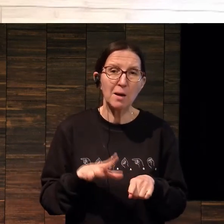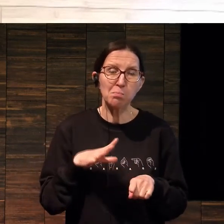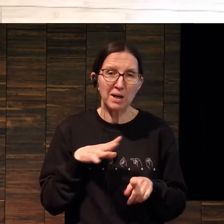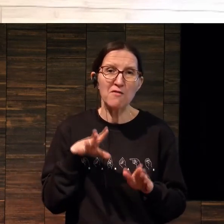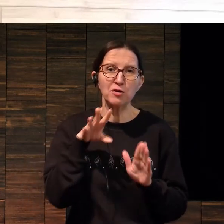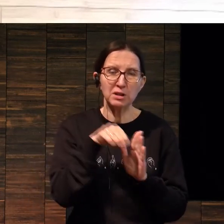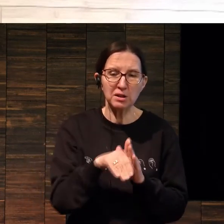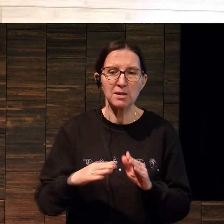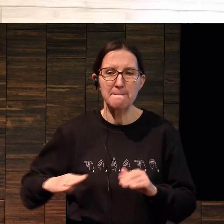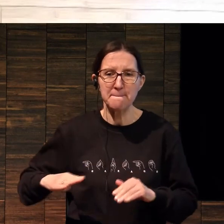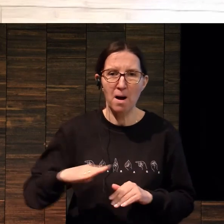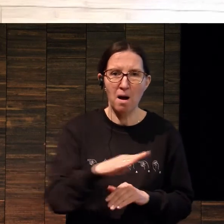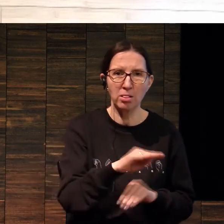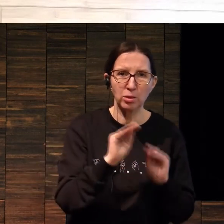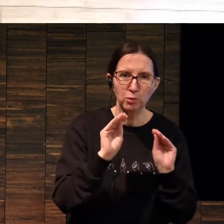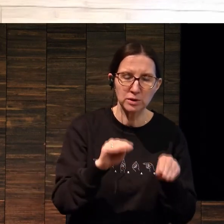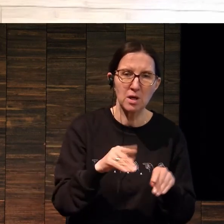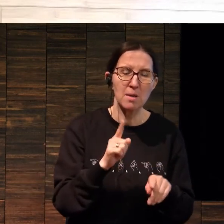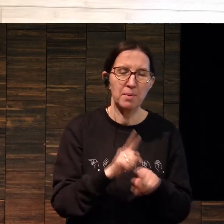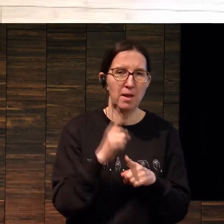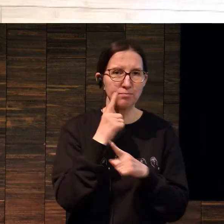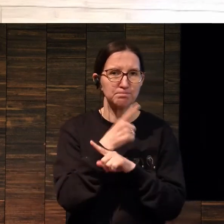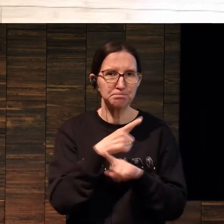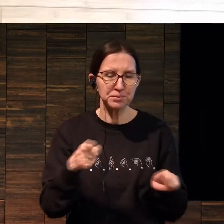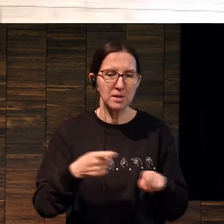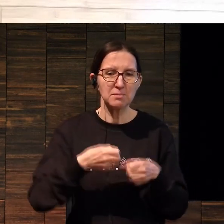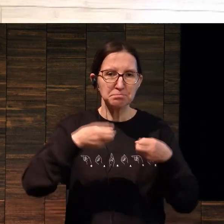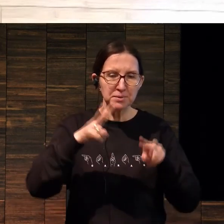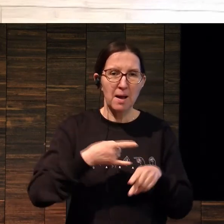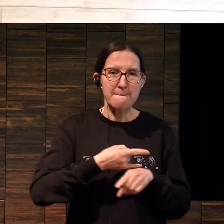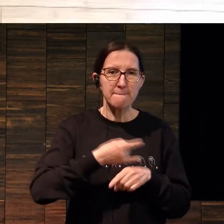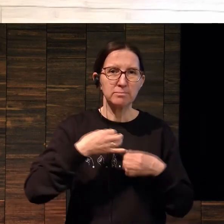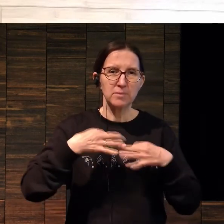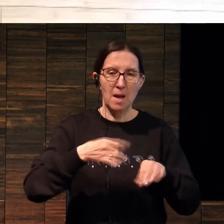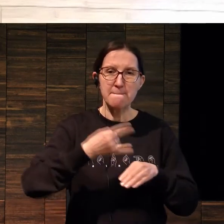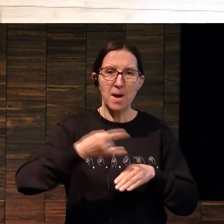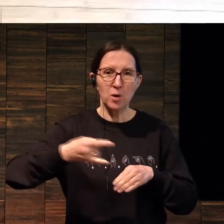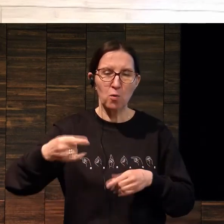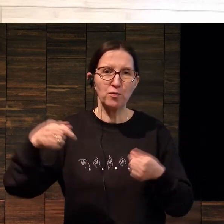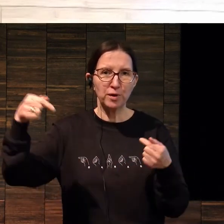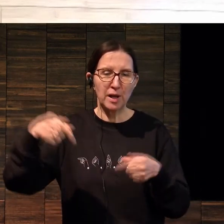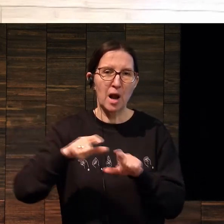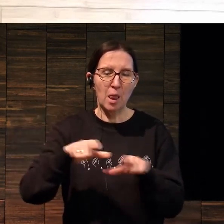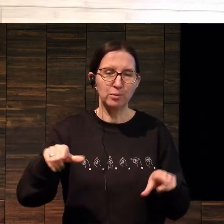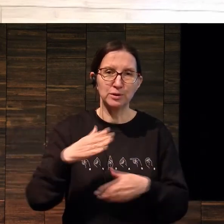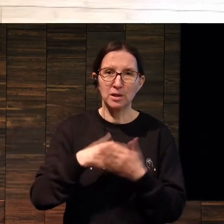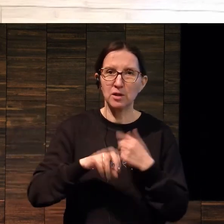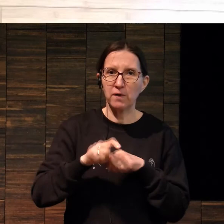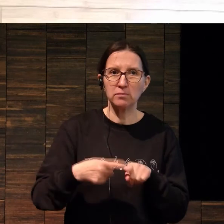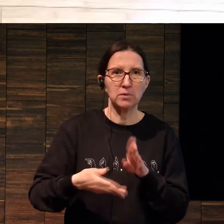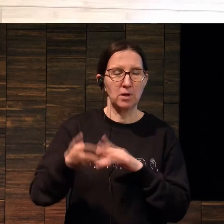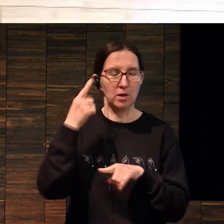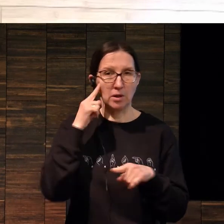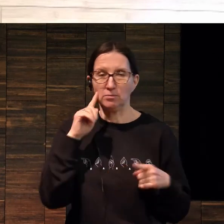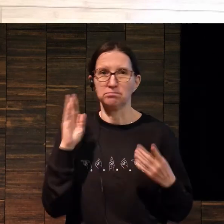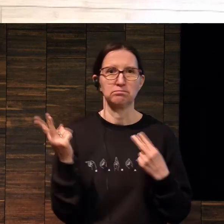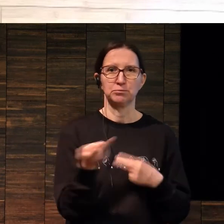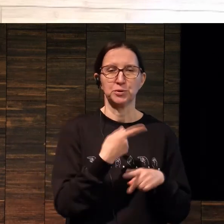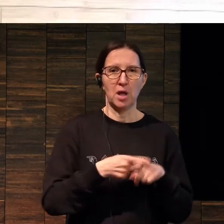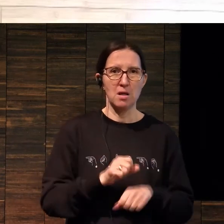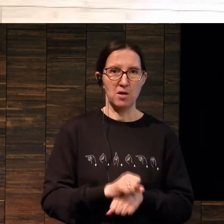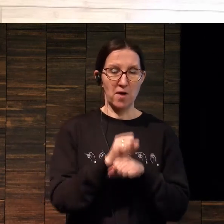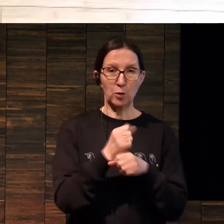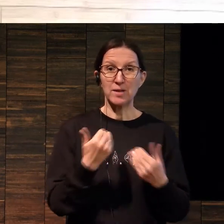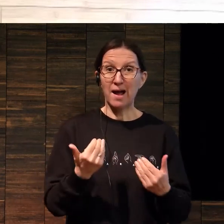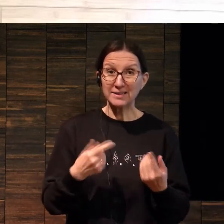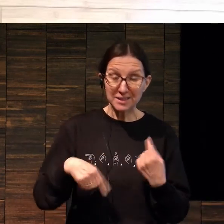it was very new. And so now you're looking at the digital space, and that question is now very new here. So in